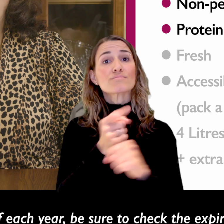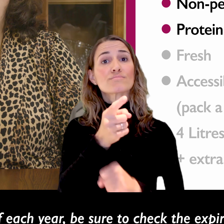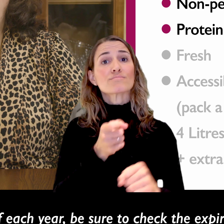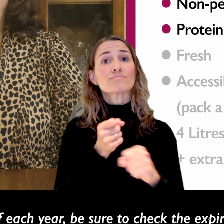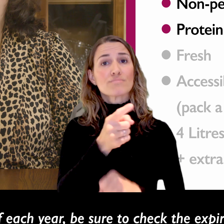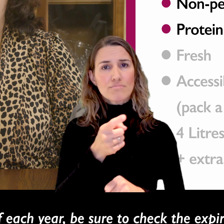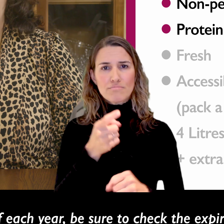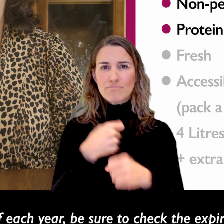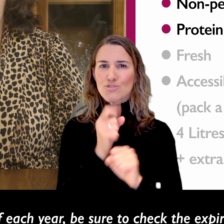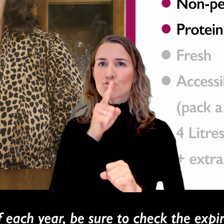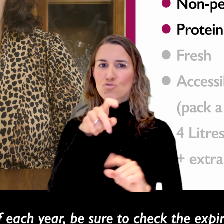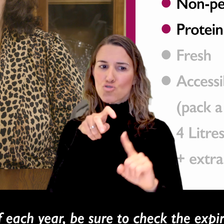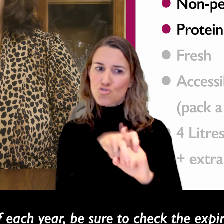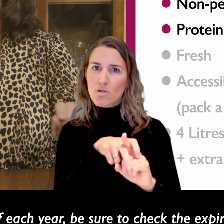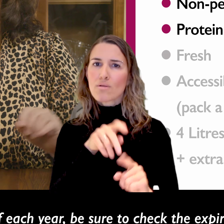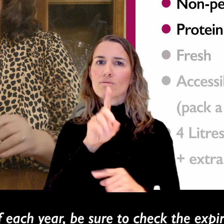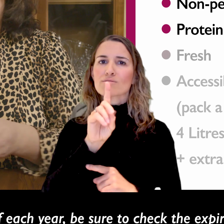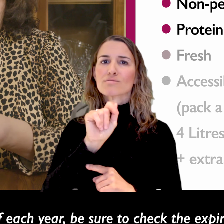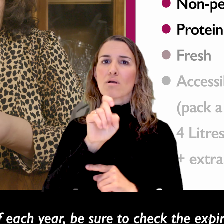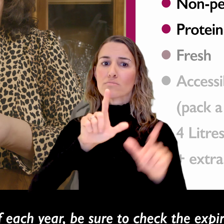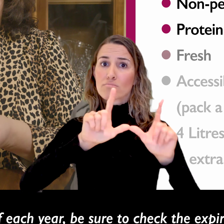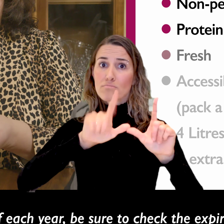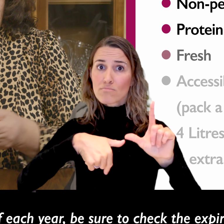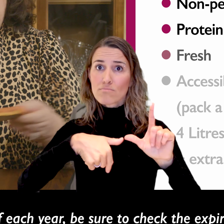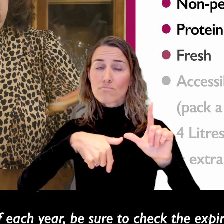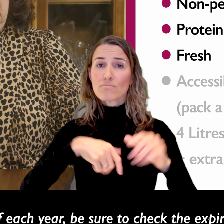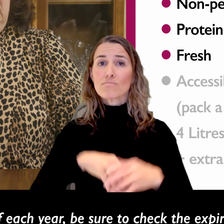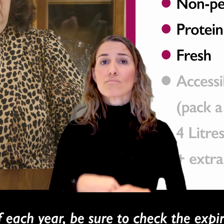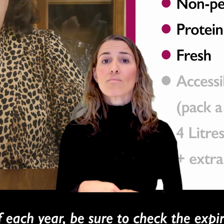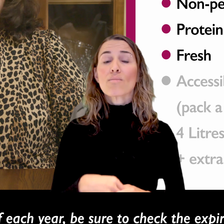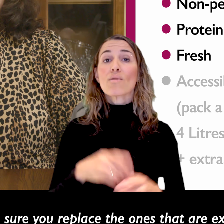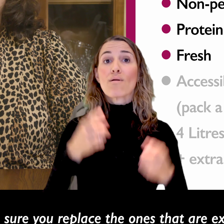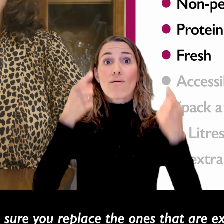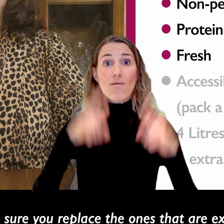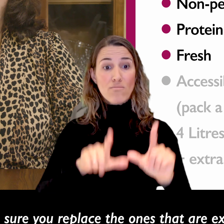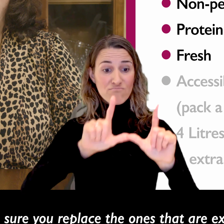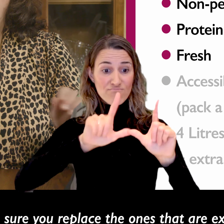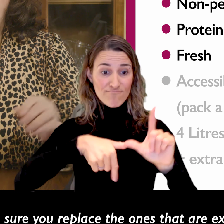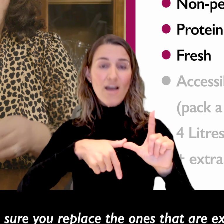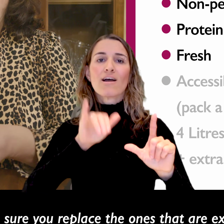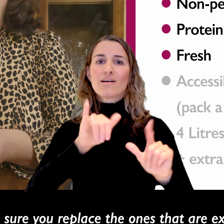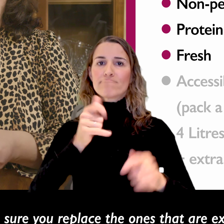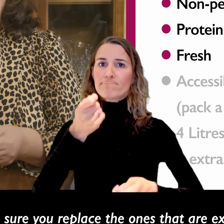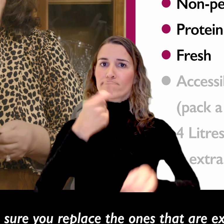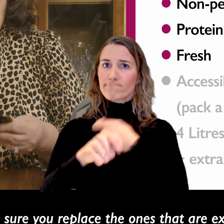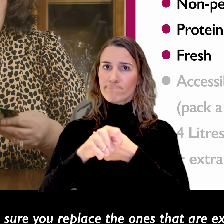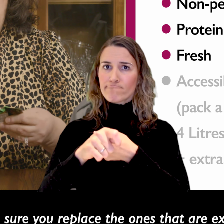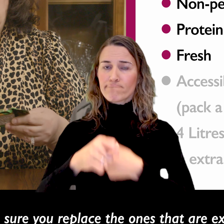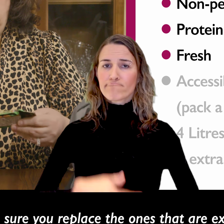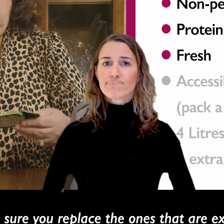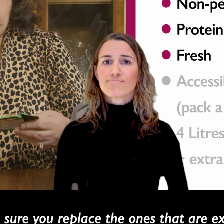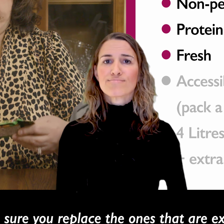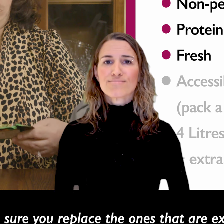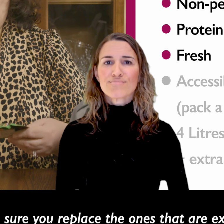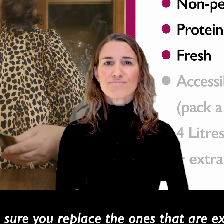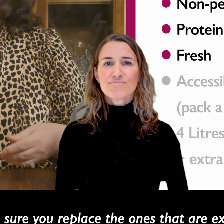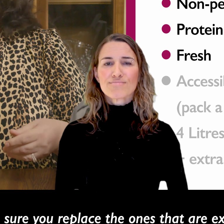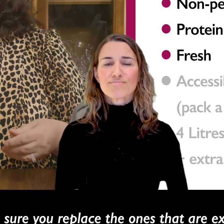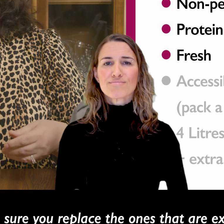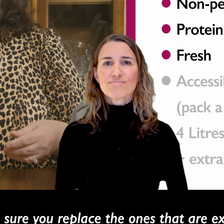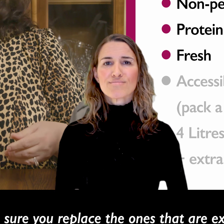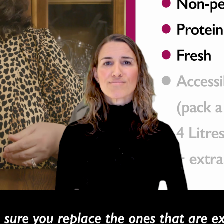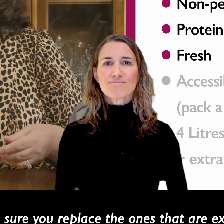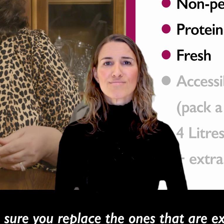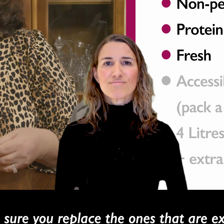And at the start of each year, be sure to check the expiry dates and make sure you replace the ones that are